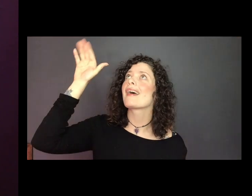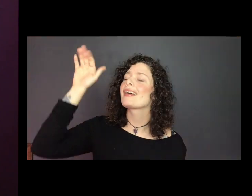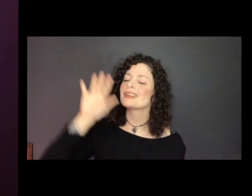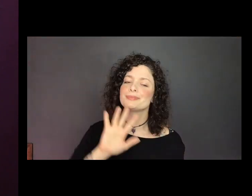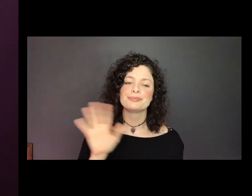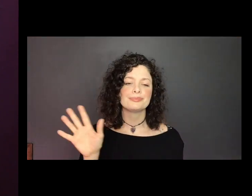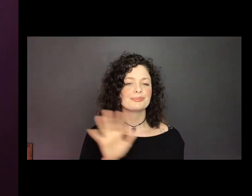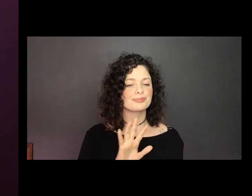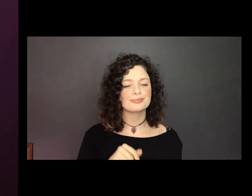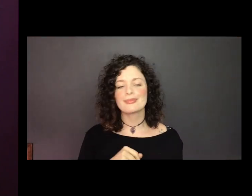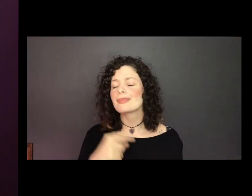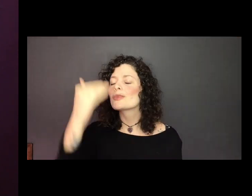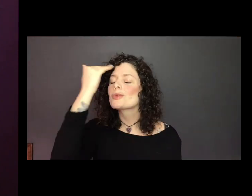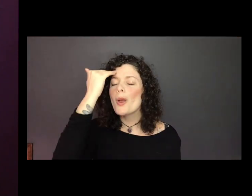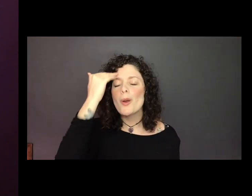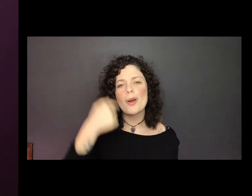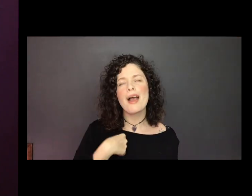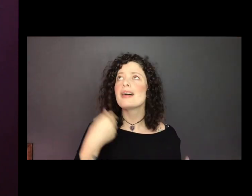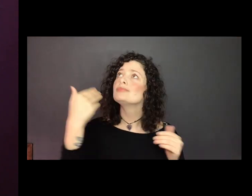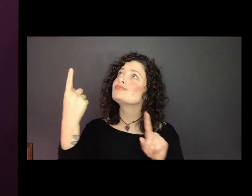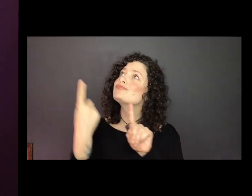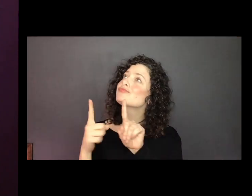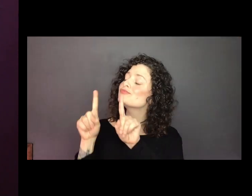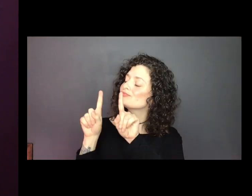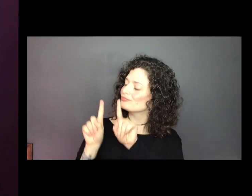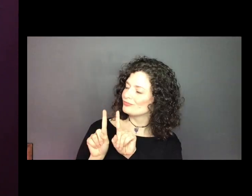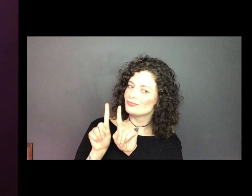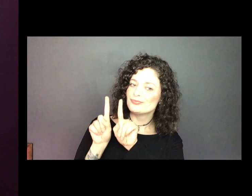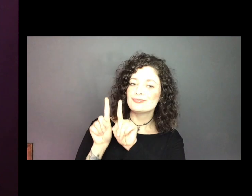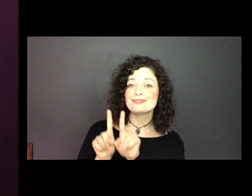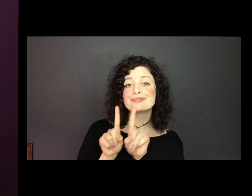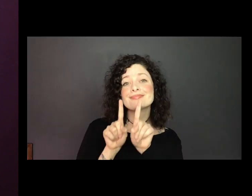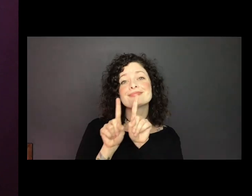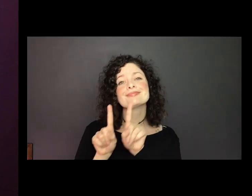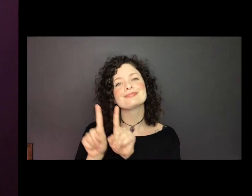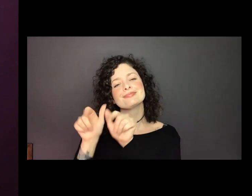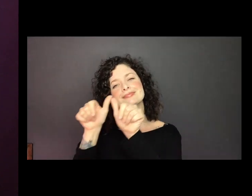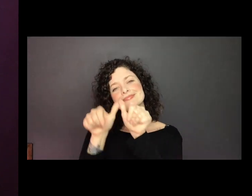of goodbyes. Think how I'm right here